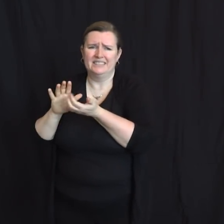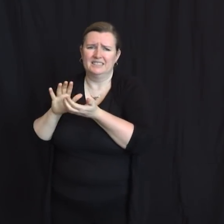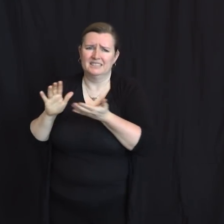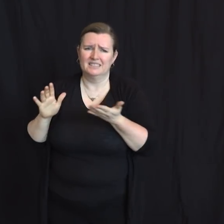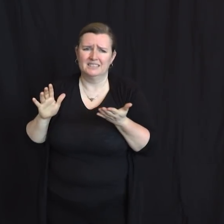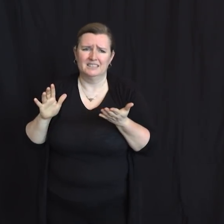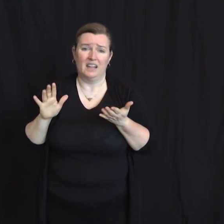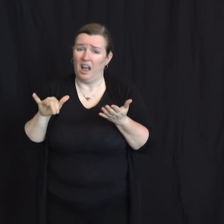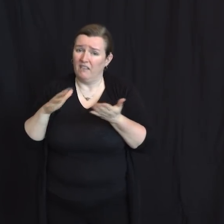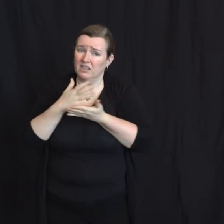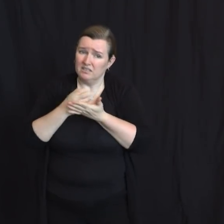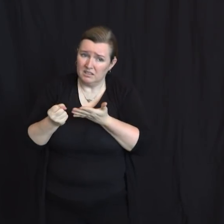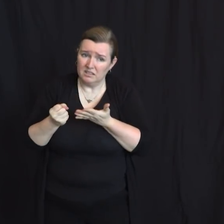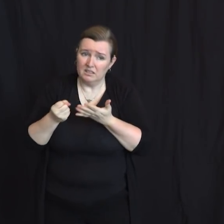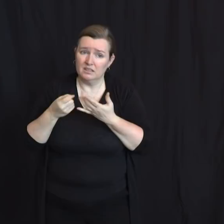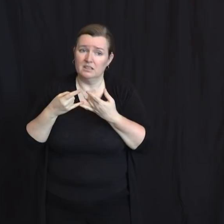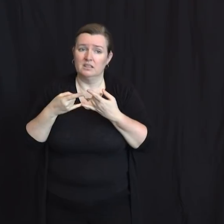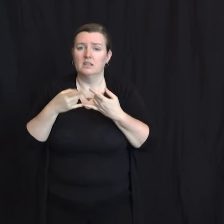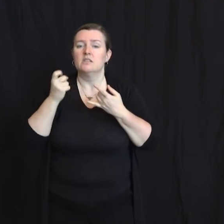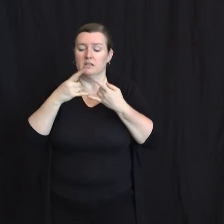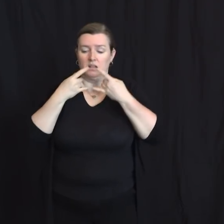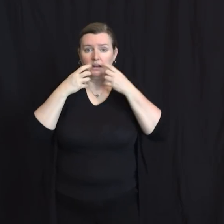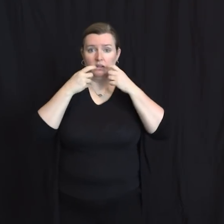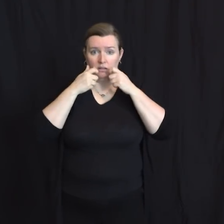it's that level of tightness.